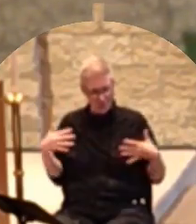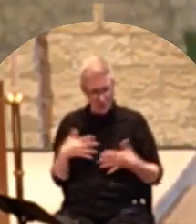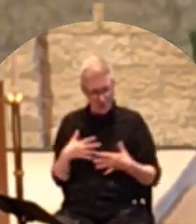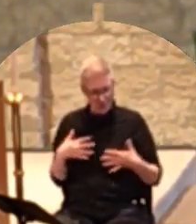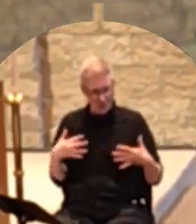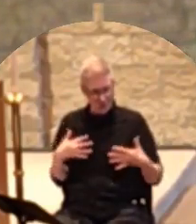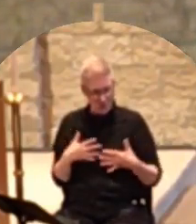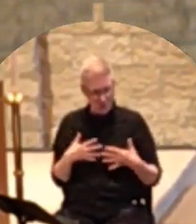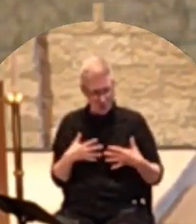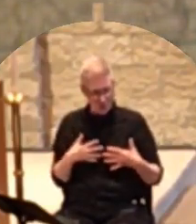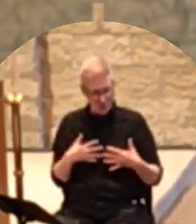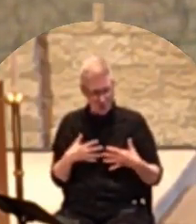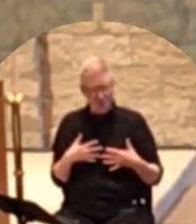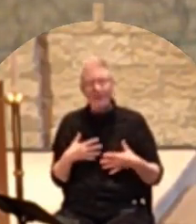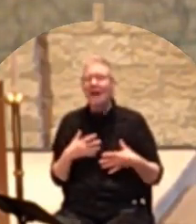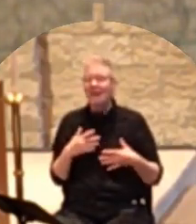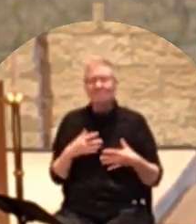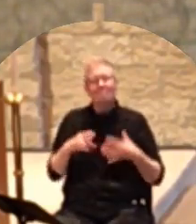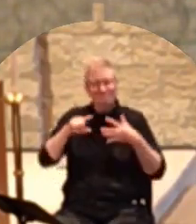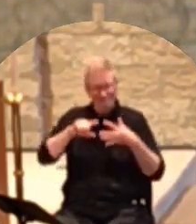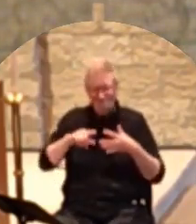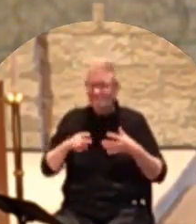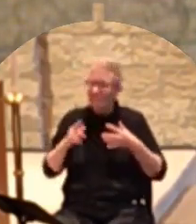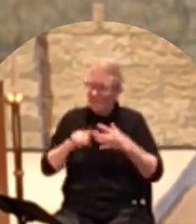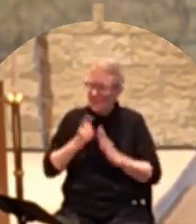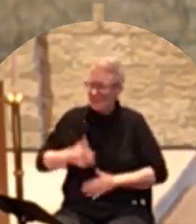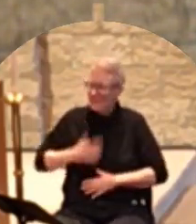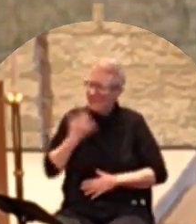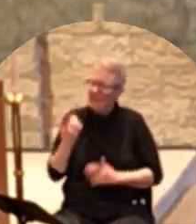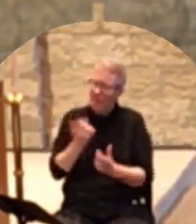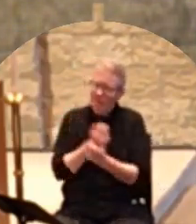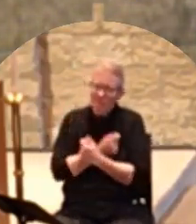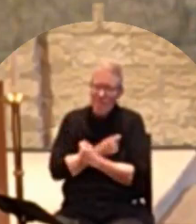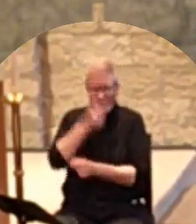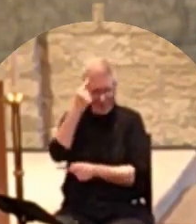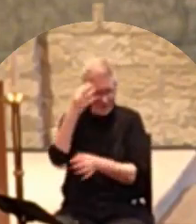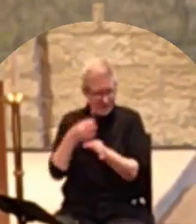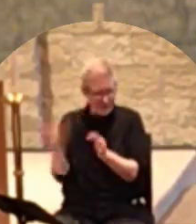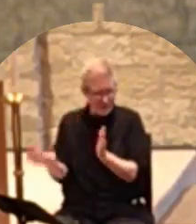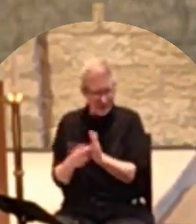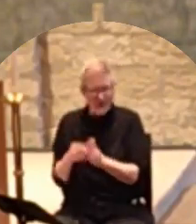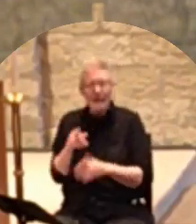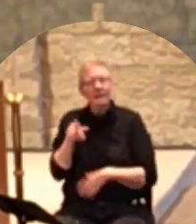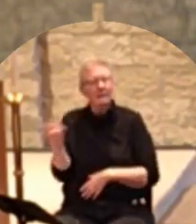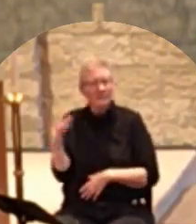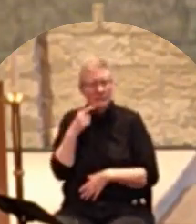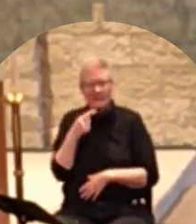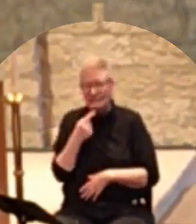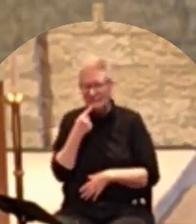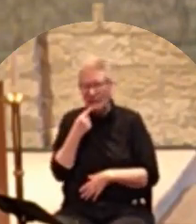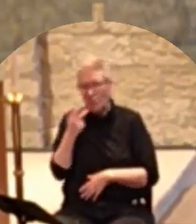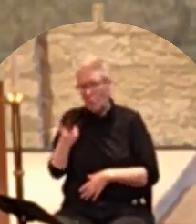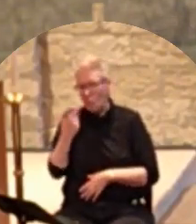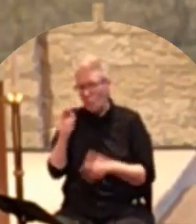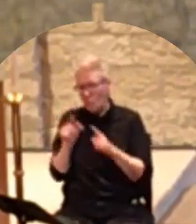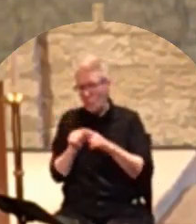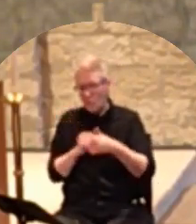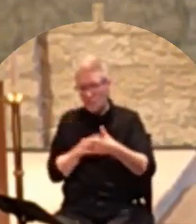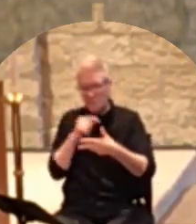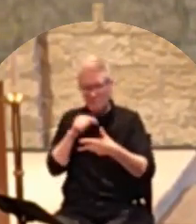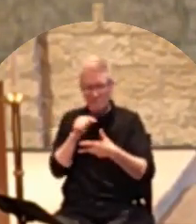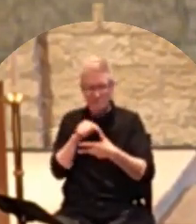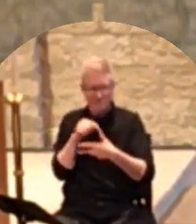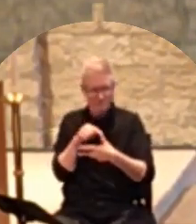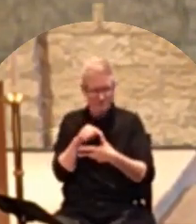and step back into love and step back into faith. He says three words. He says that first